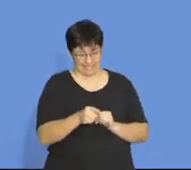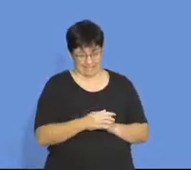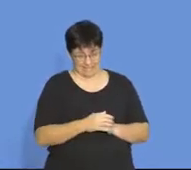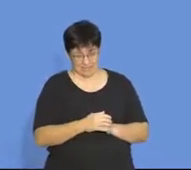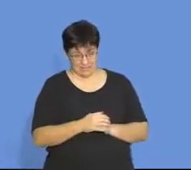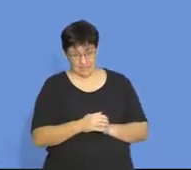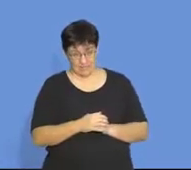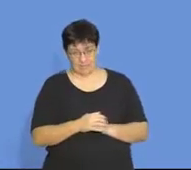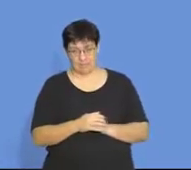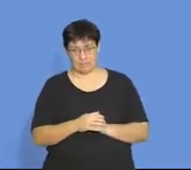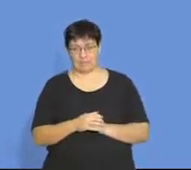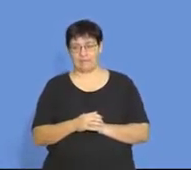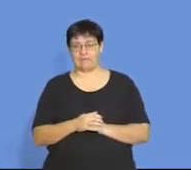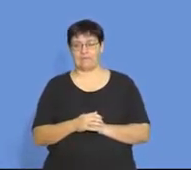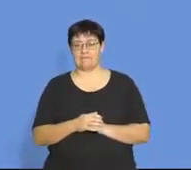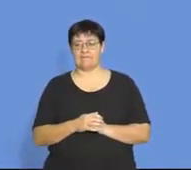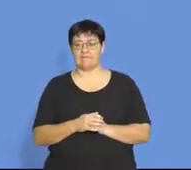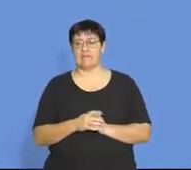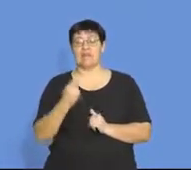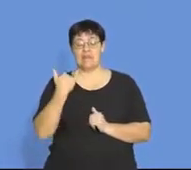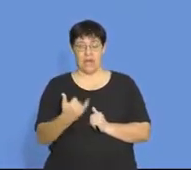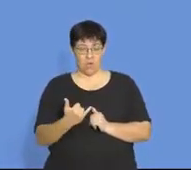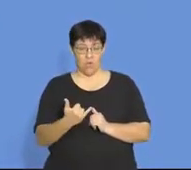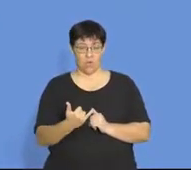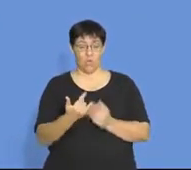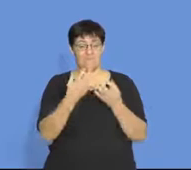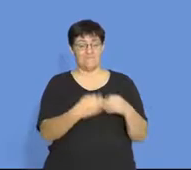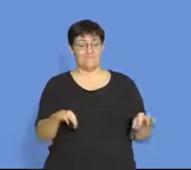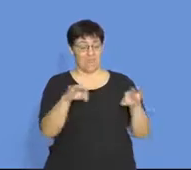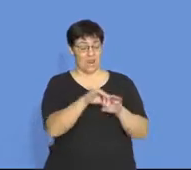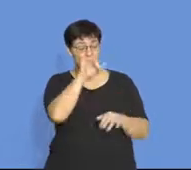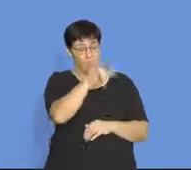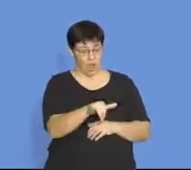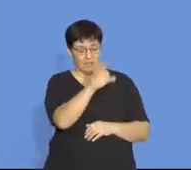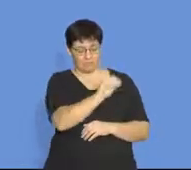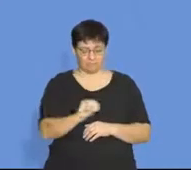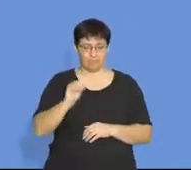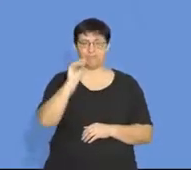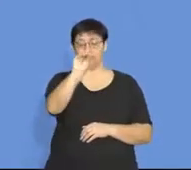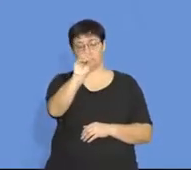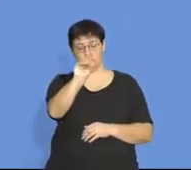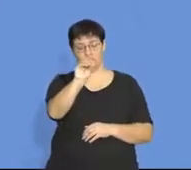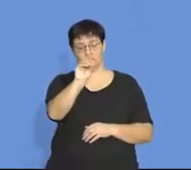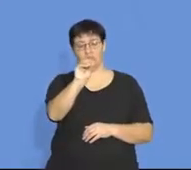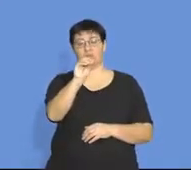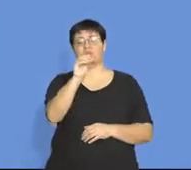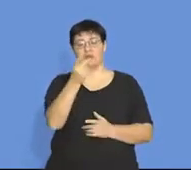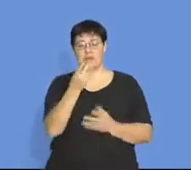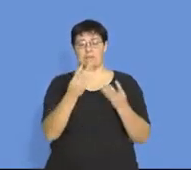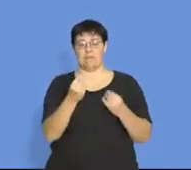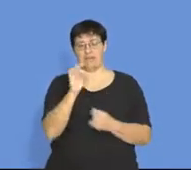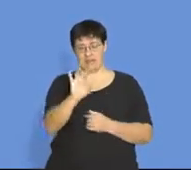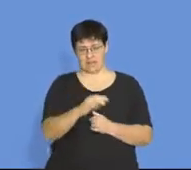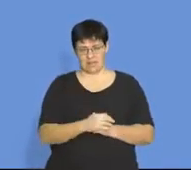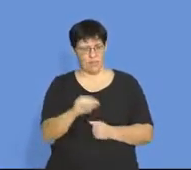important thing that you need to note. You will substitute these values of y into